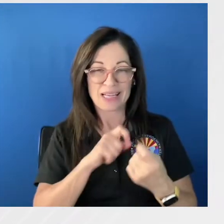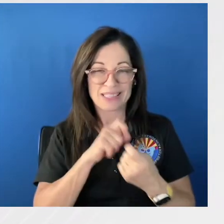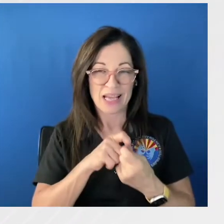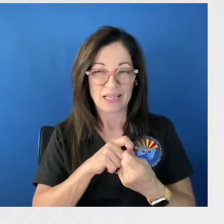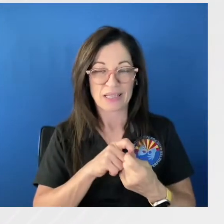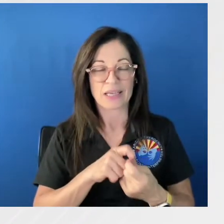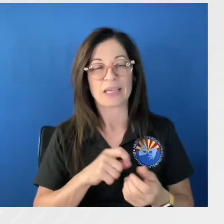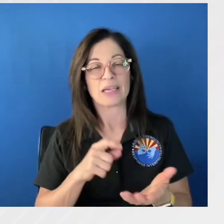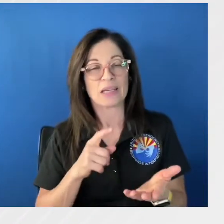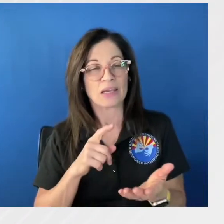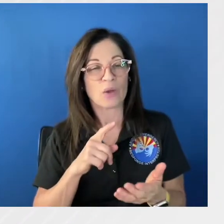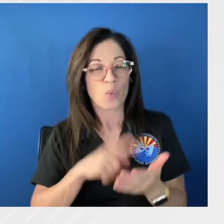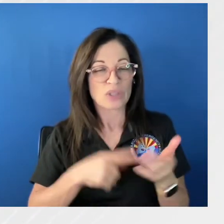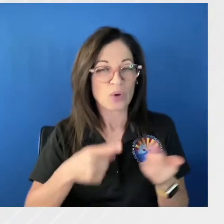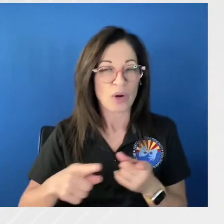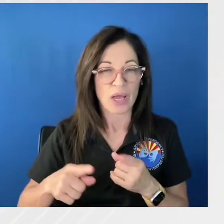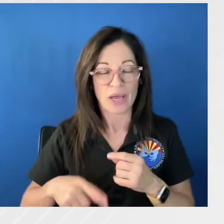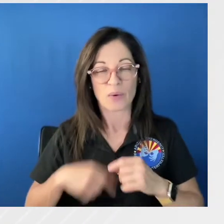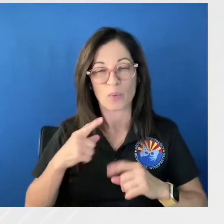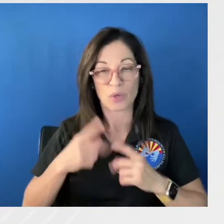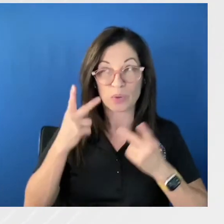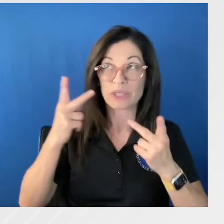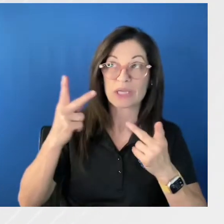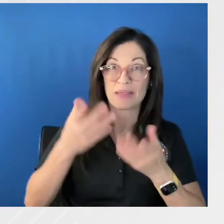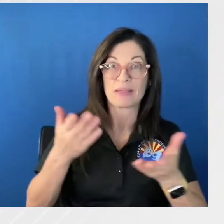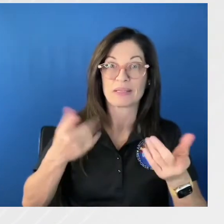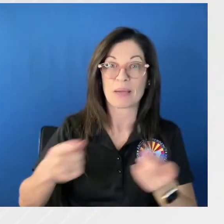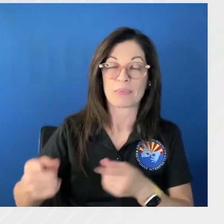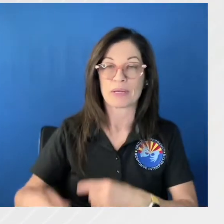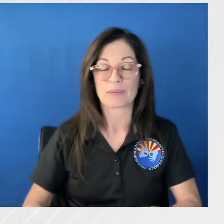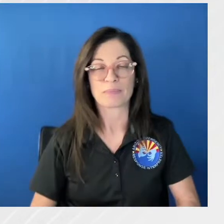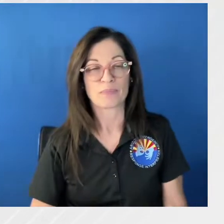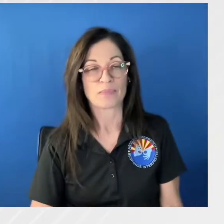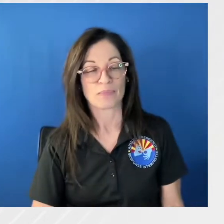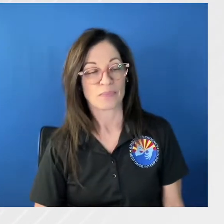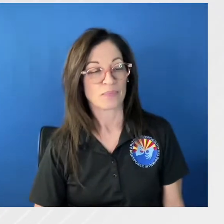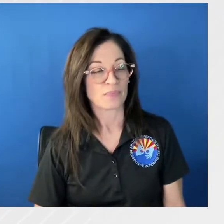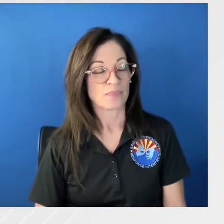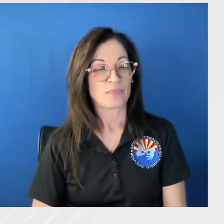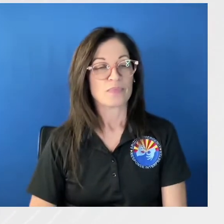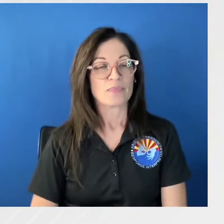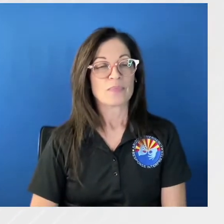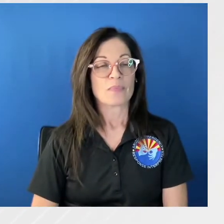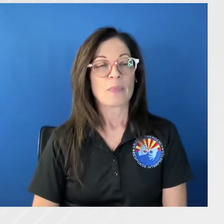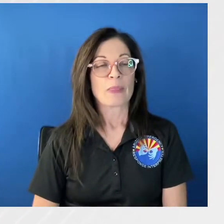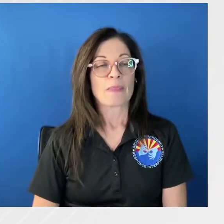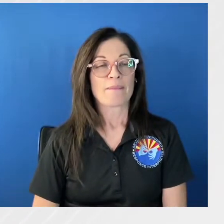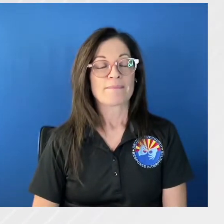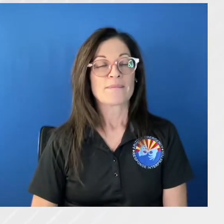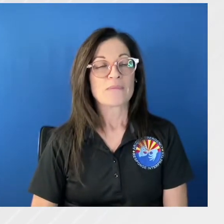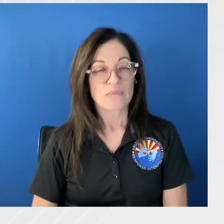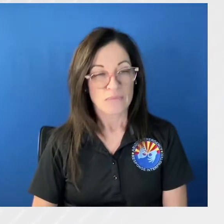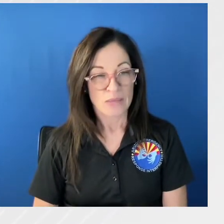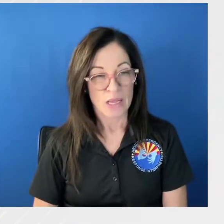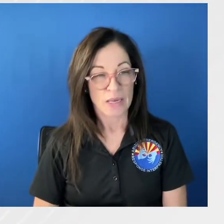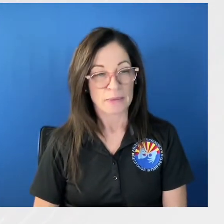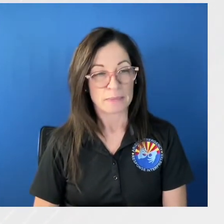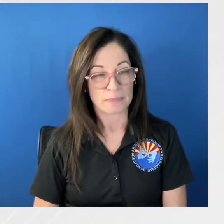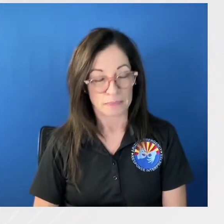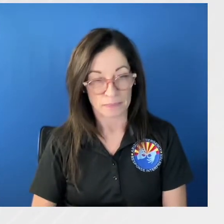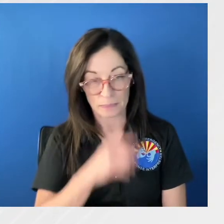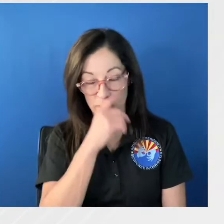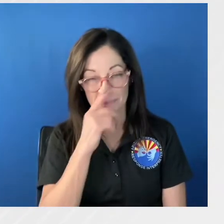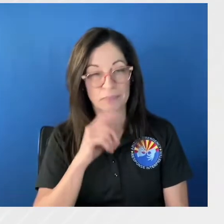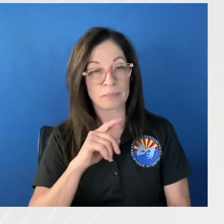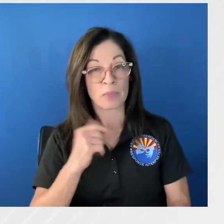boots on the ground. Or more importantly, and this is the question I think I'm going to answer that is concerning everybody. When the fire department